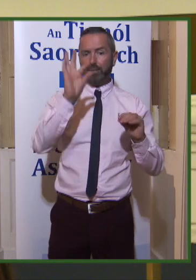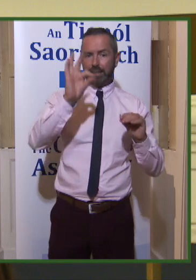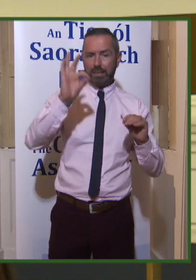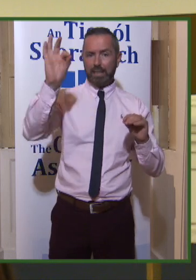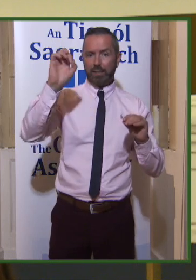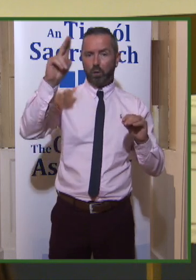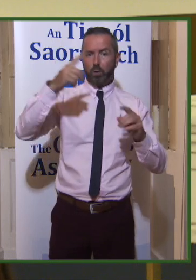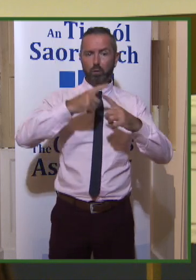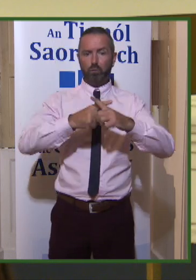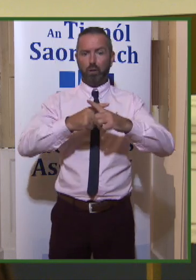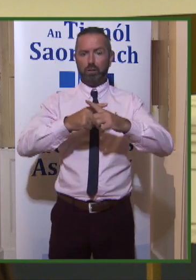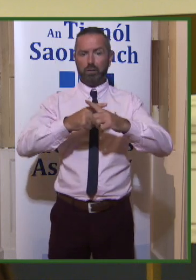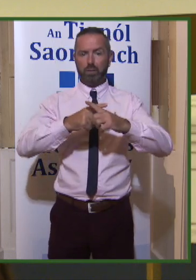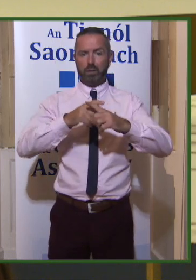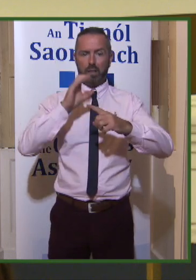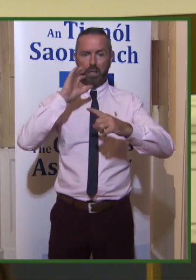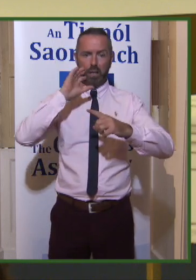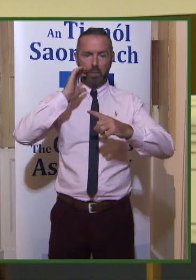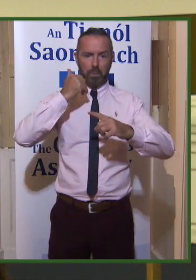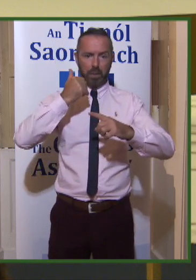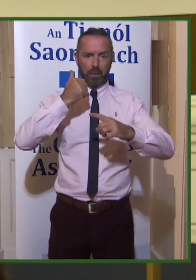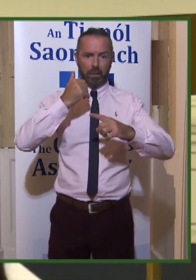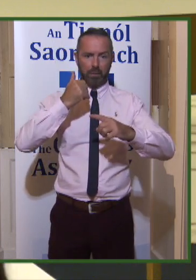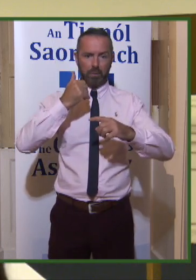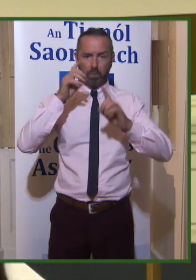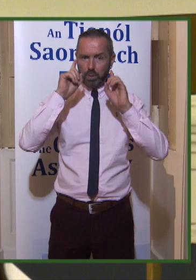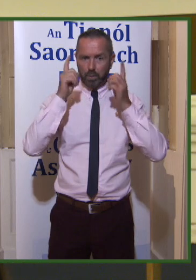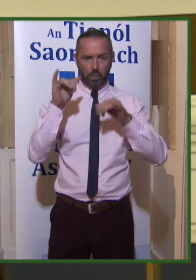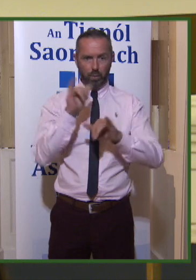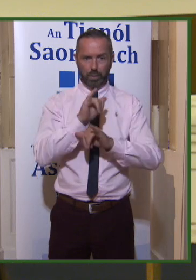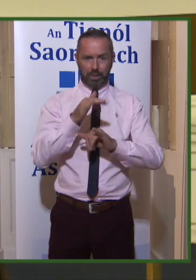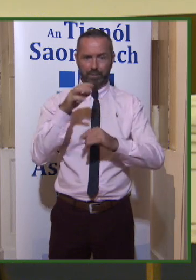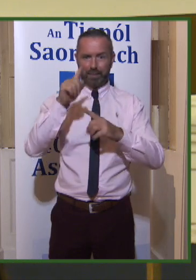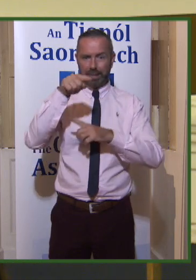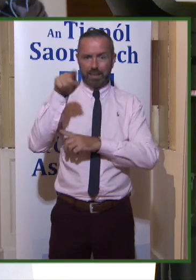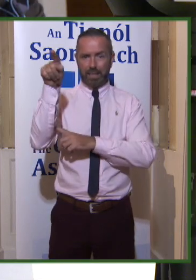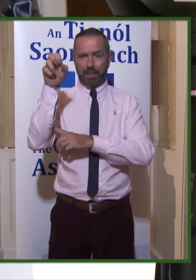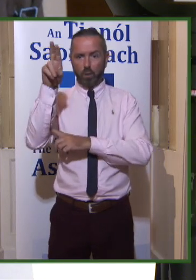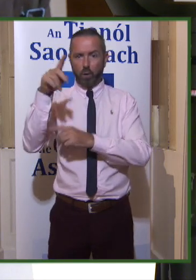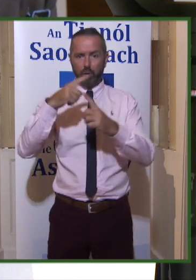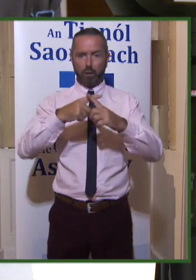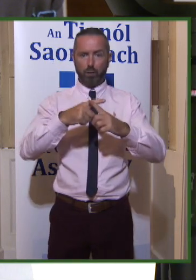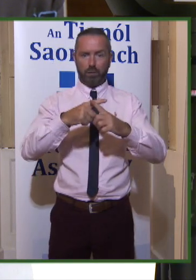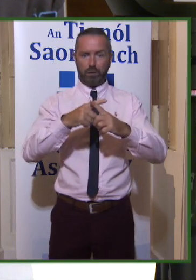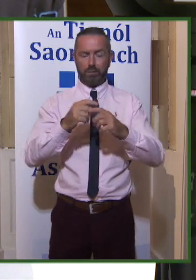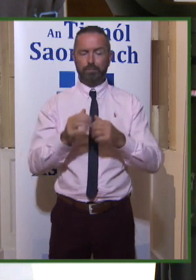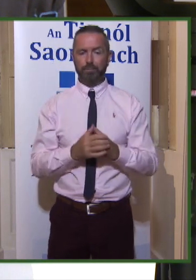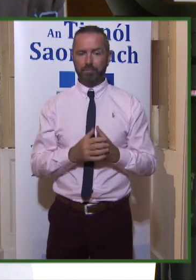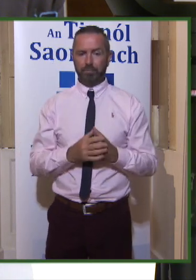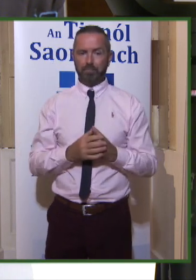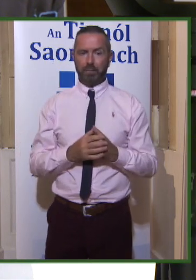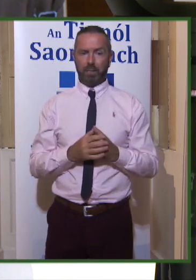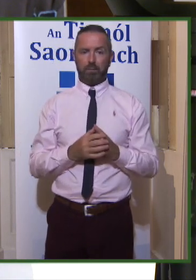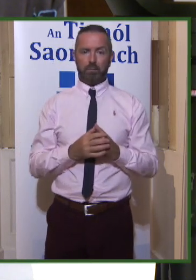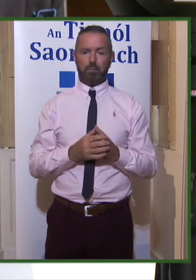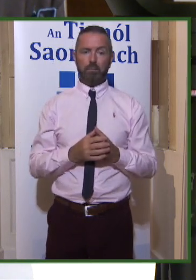cross, because there's combination going on in all other ballot papers. Okay, tick or a cross. Okay. So we can just do